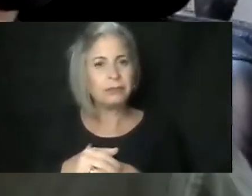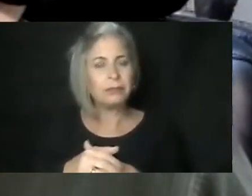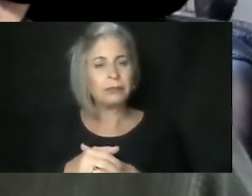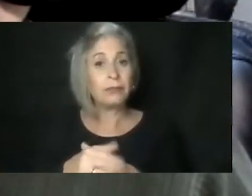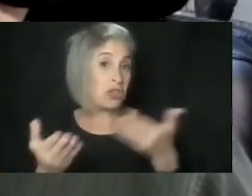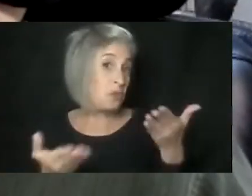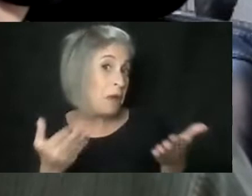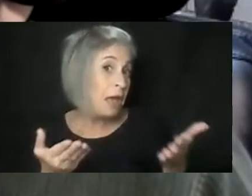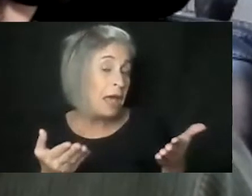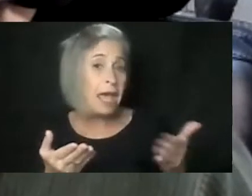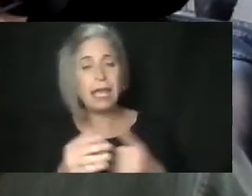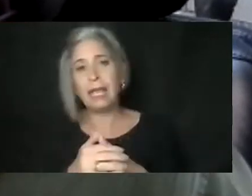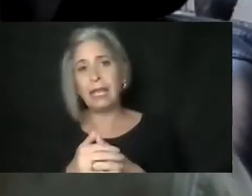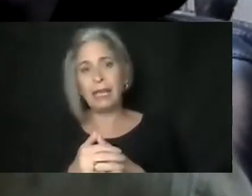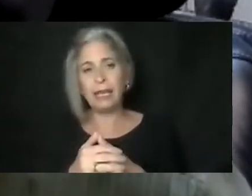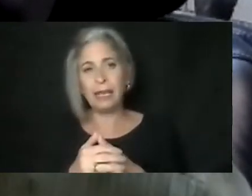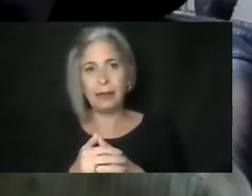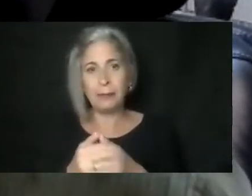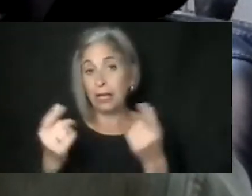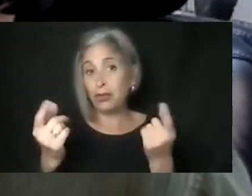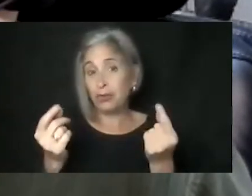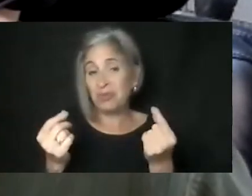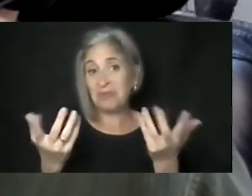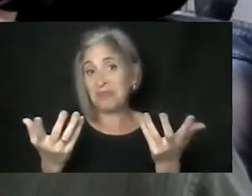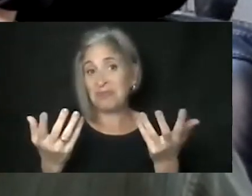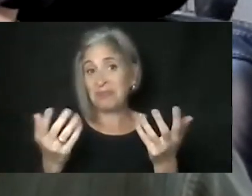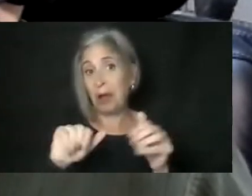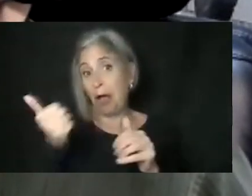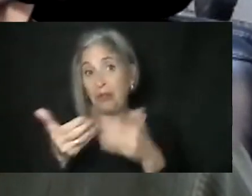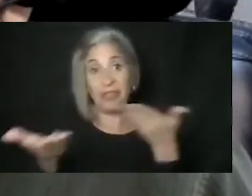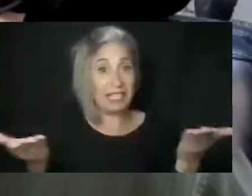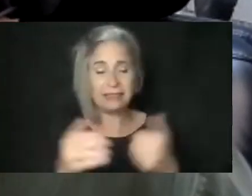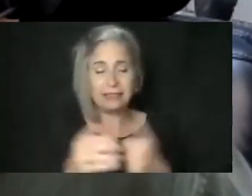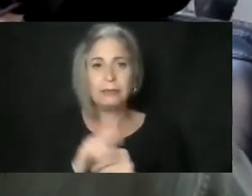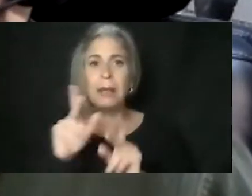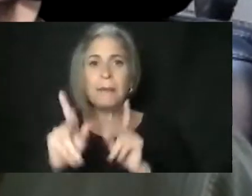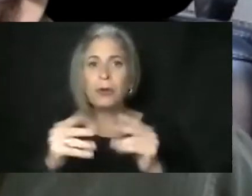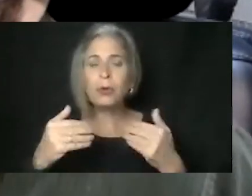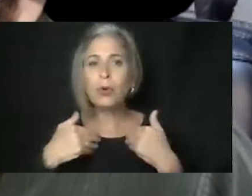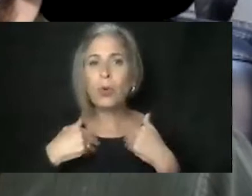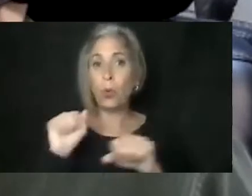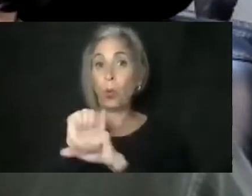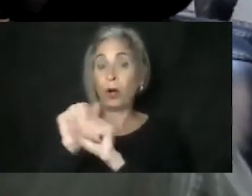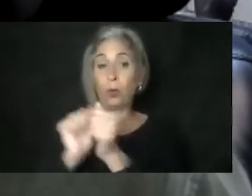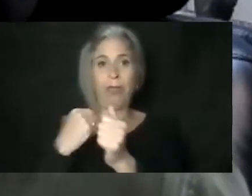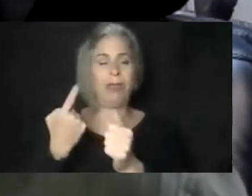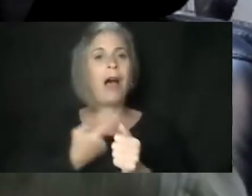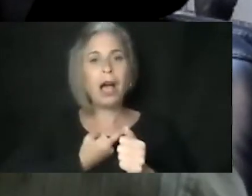You may be doing a number of other things. We've got folks who work with us who